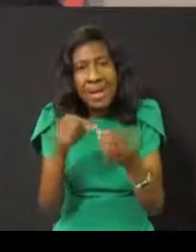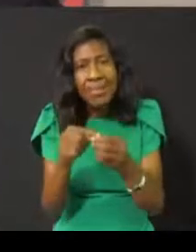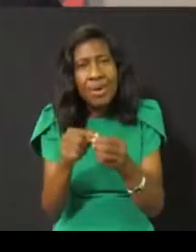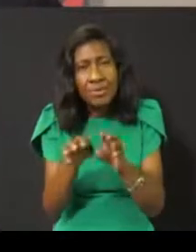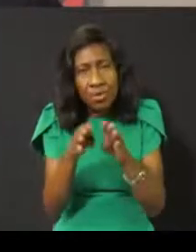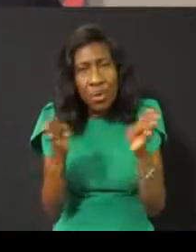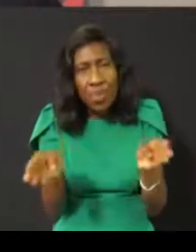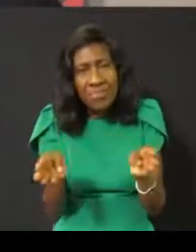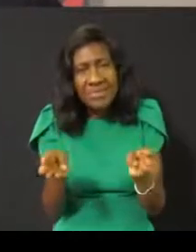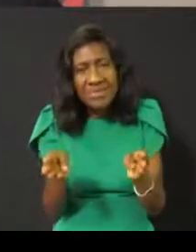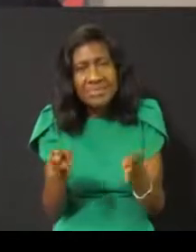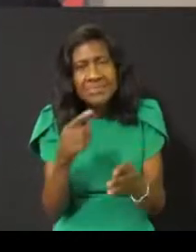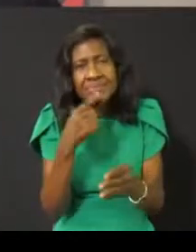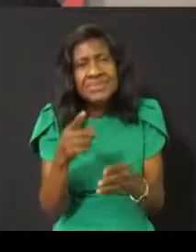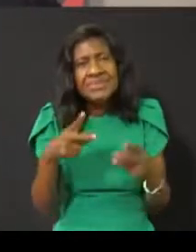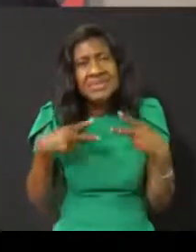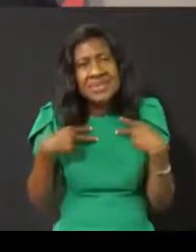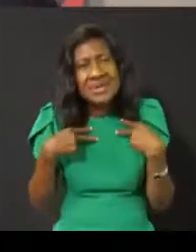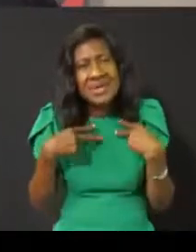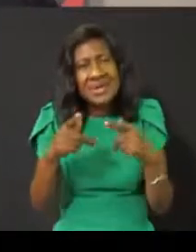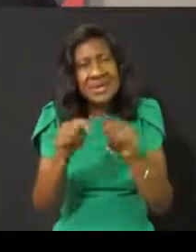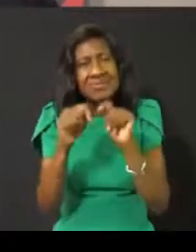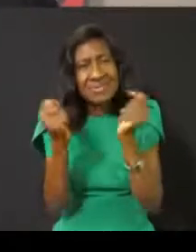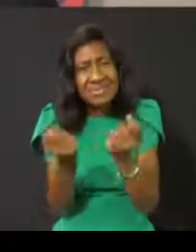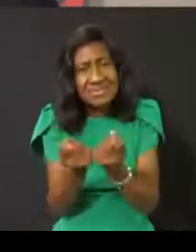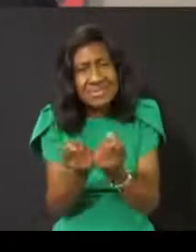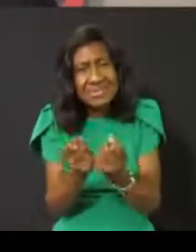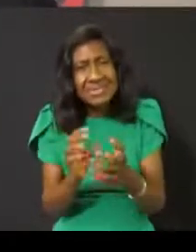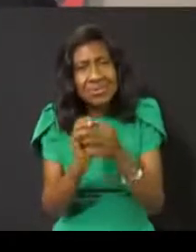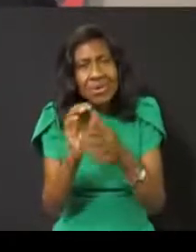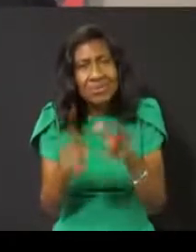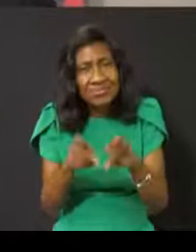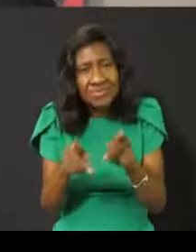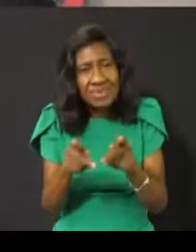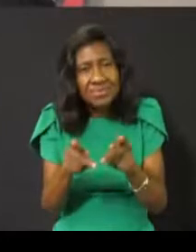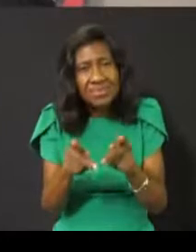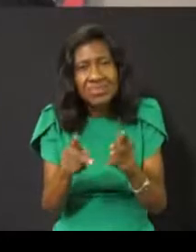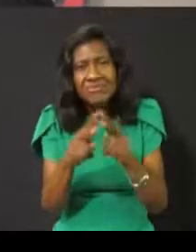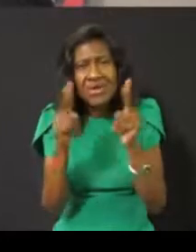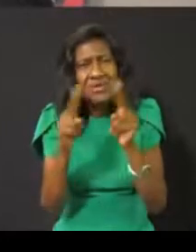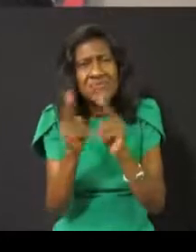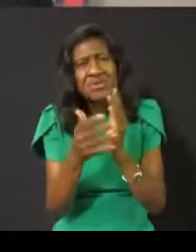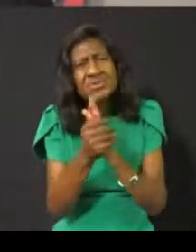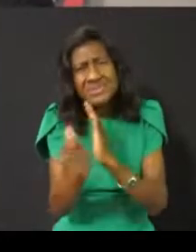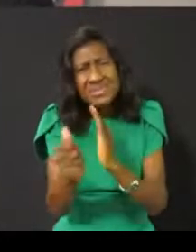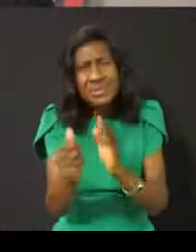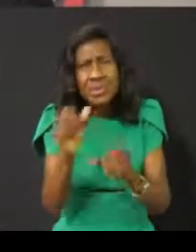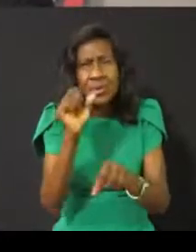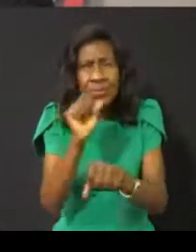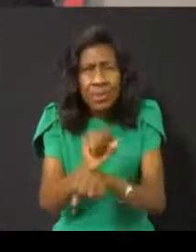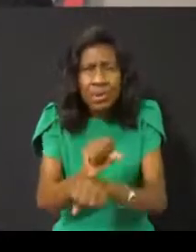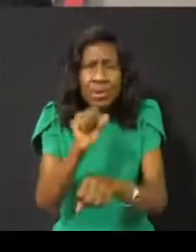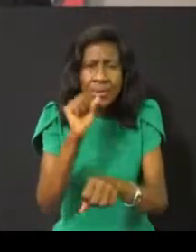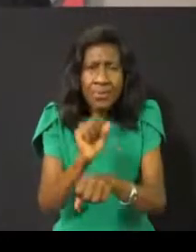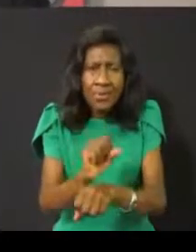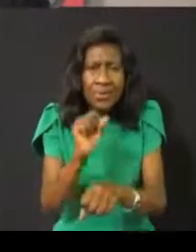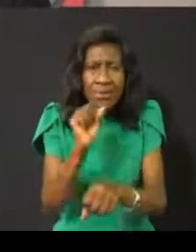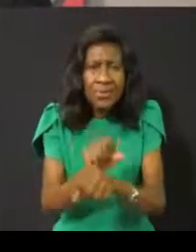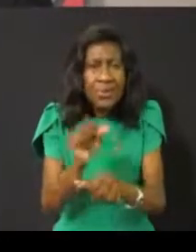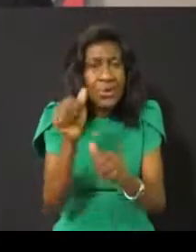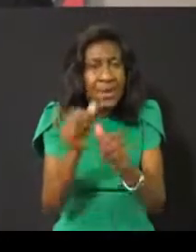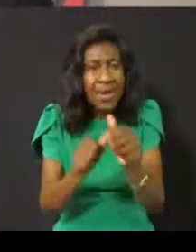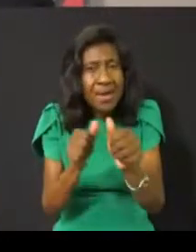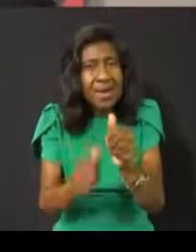of well-qualified and highly experienced individuals working day in and day out on